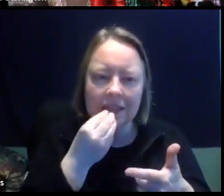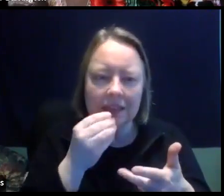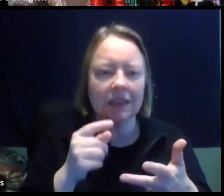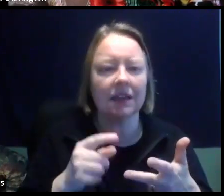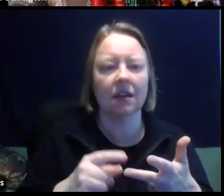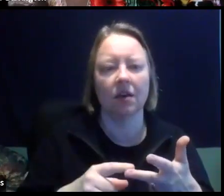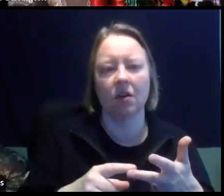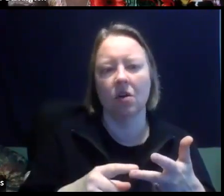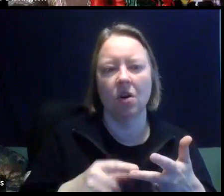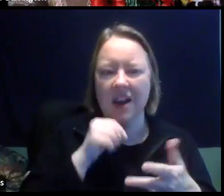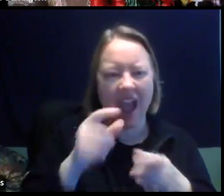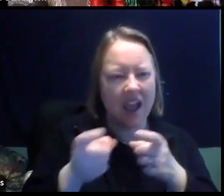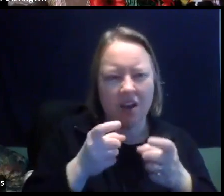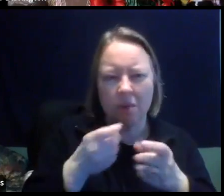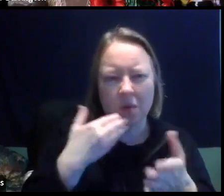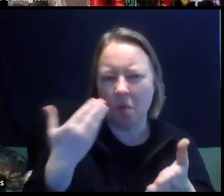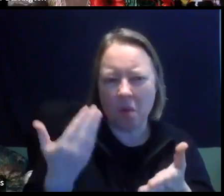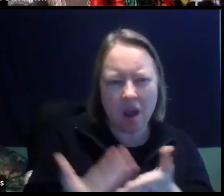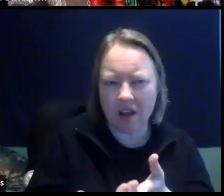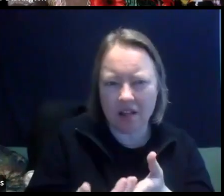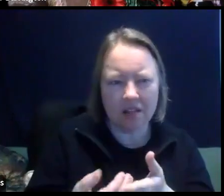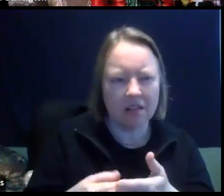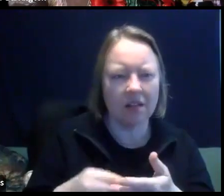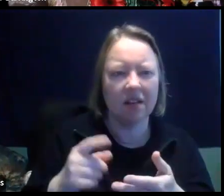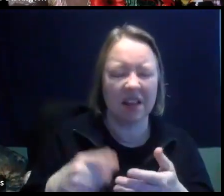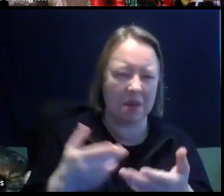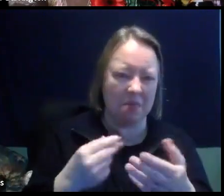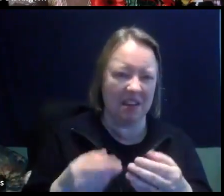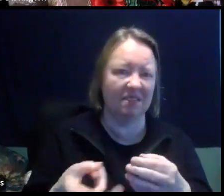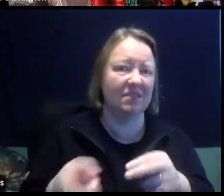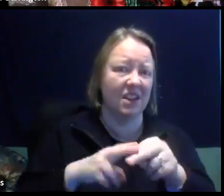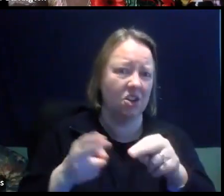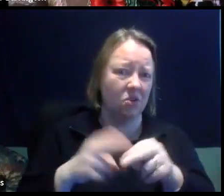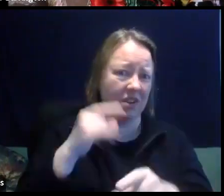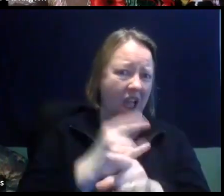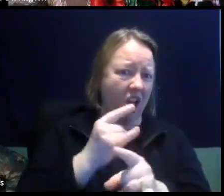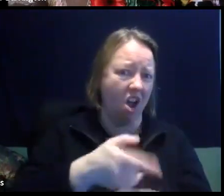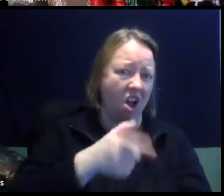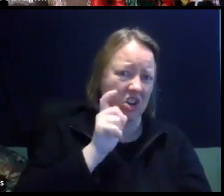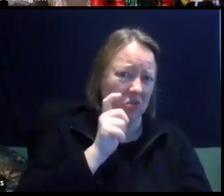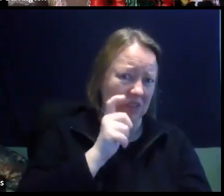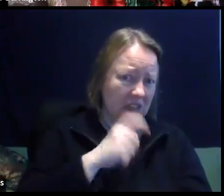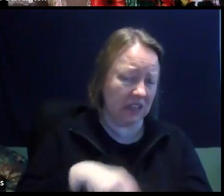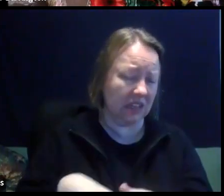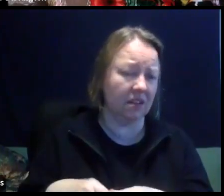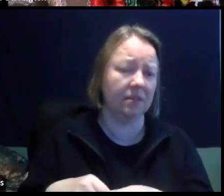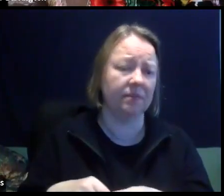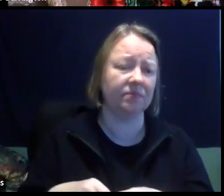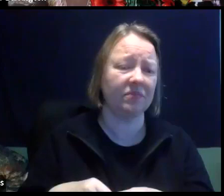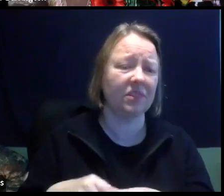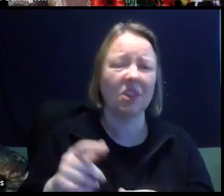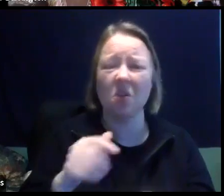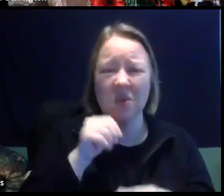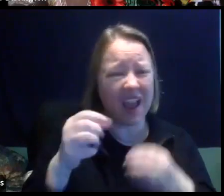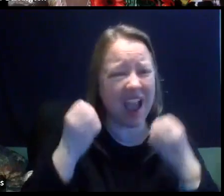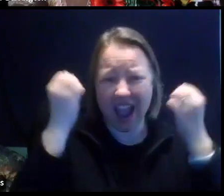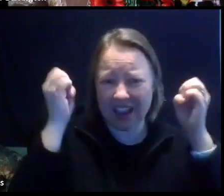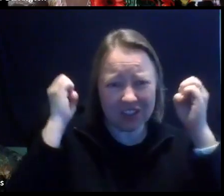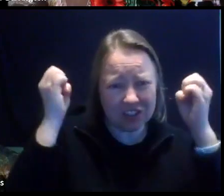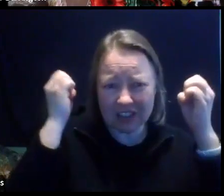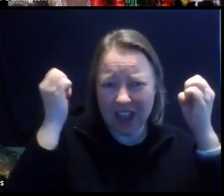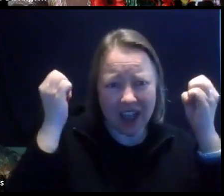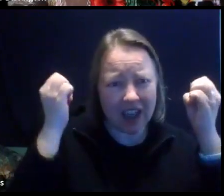maladaptive coping, like increases in alcohol, or, you know, the ability to not exercise, the kind